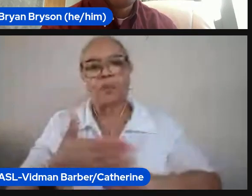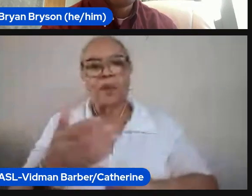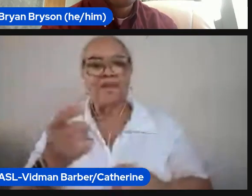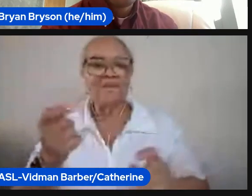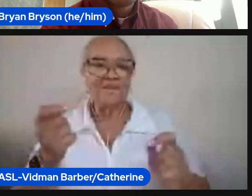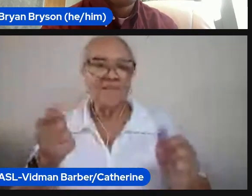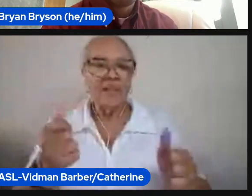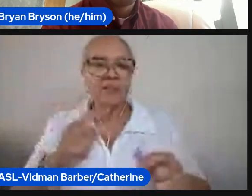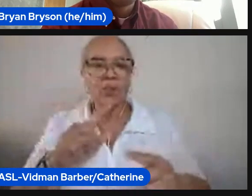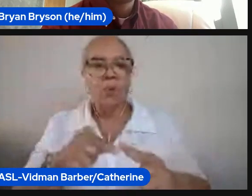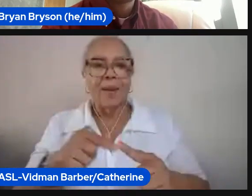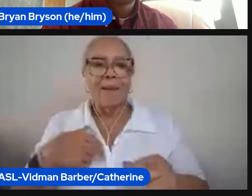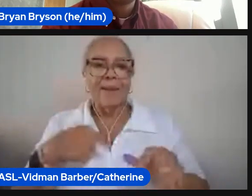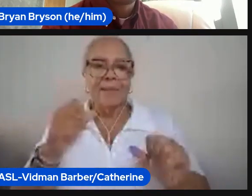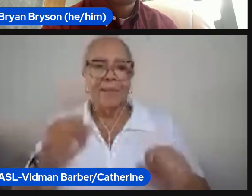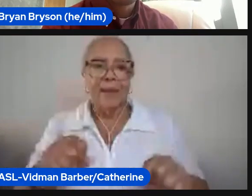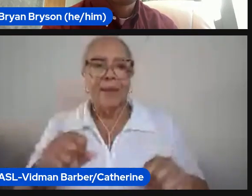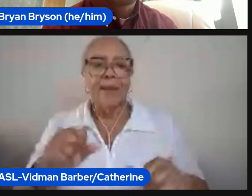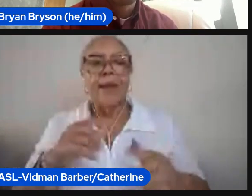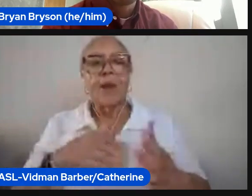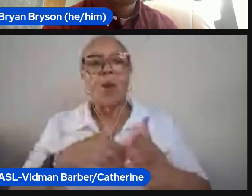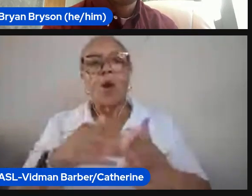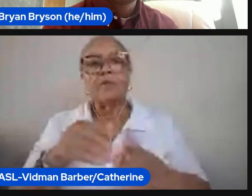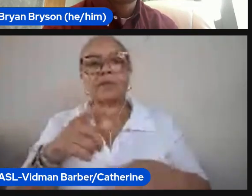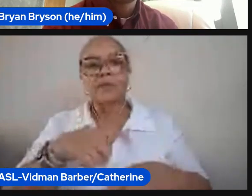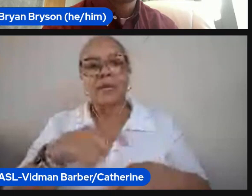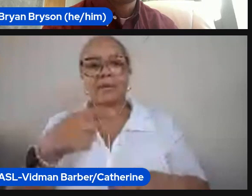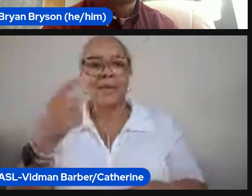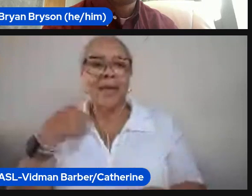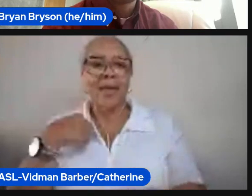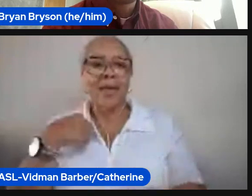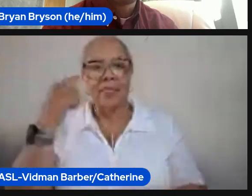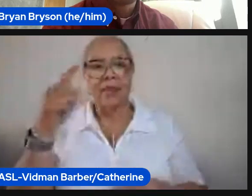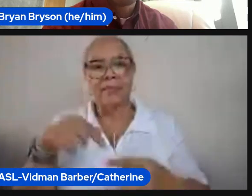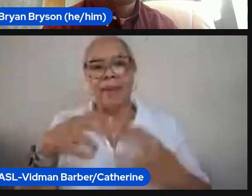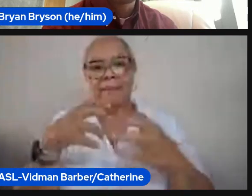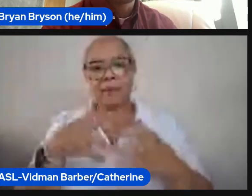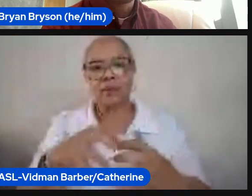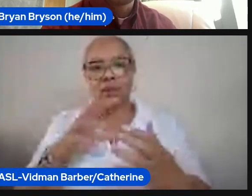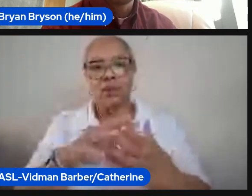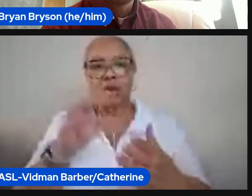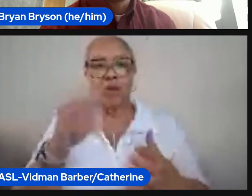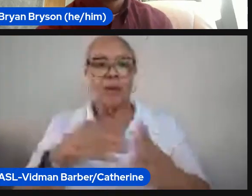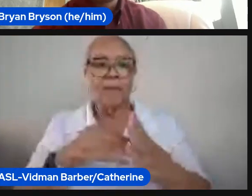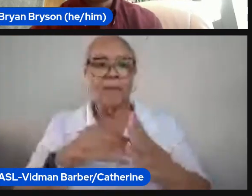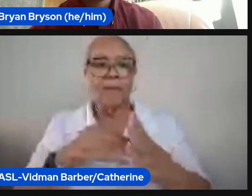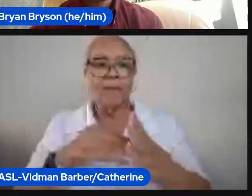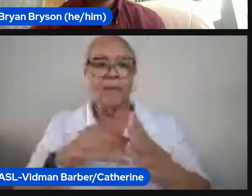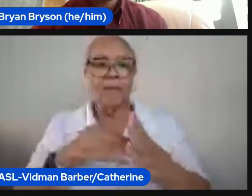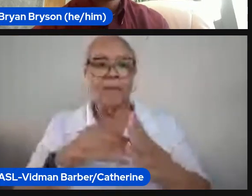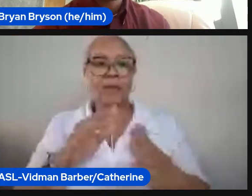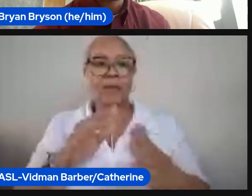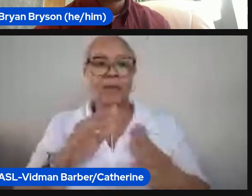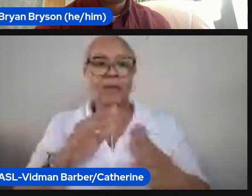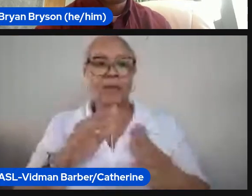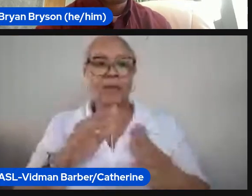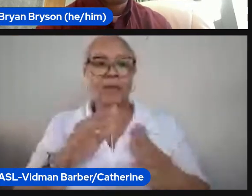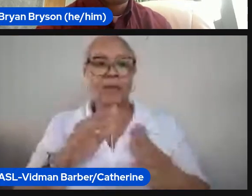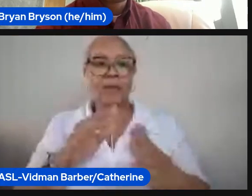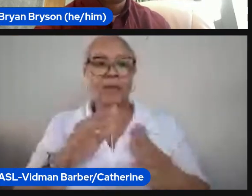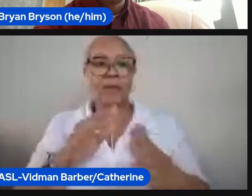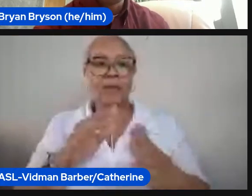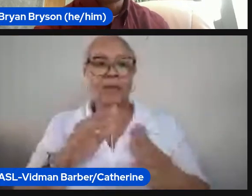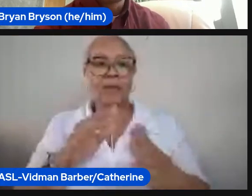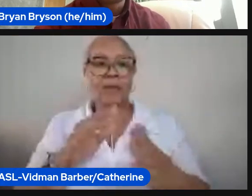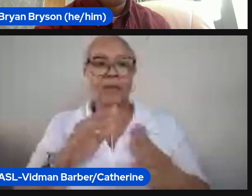can. And oftentimes I think about machine learning models helping accelerate either decision making